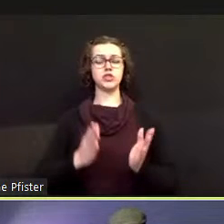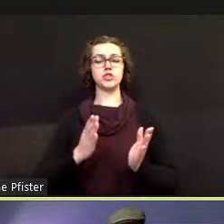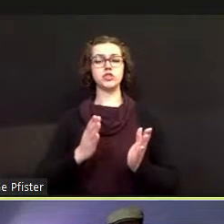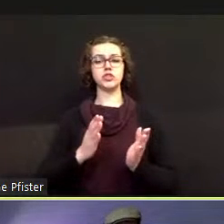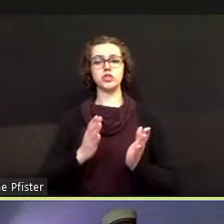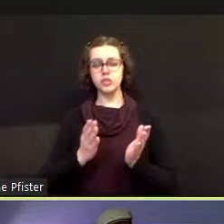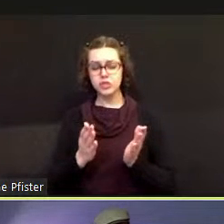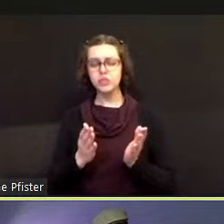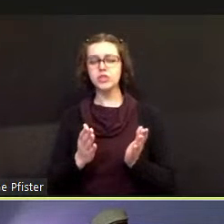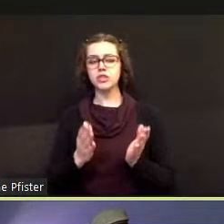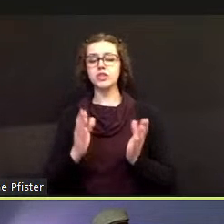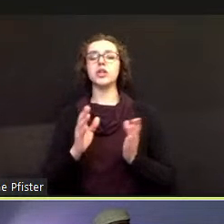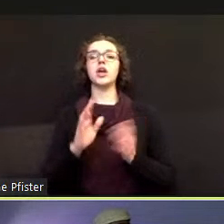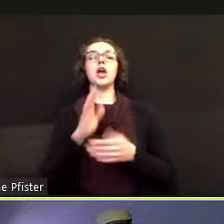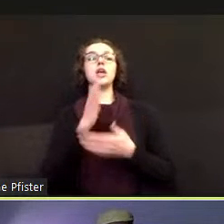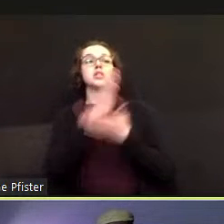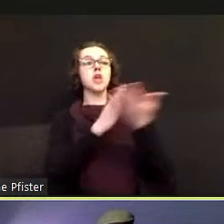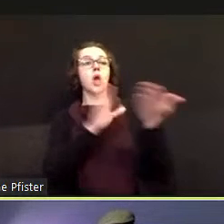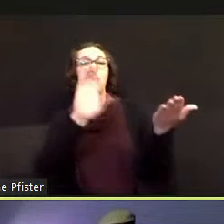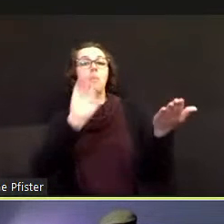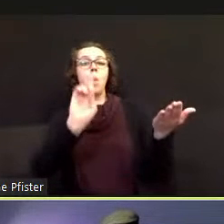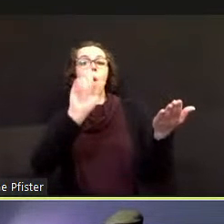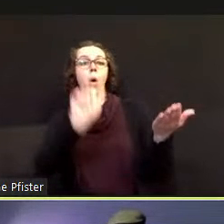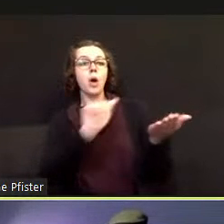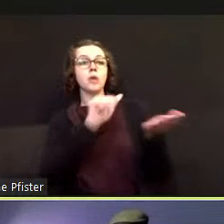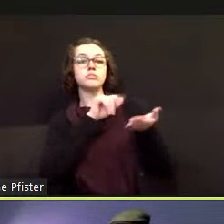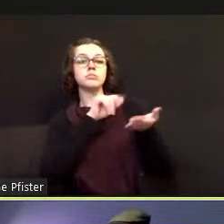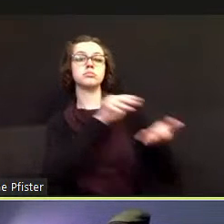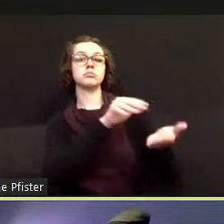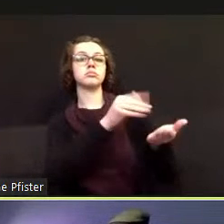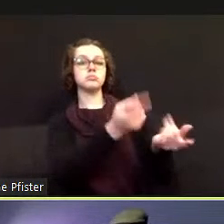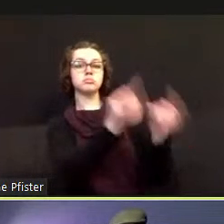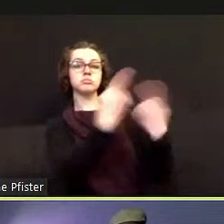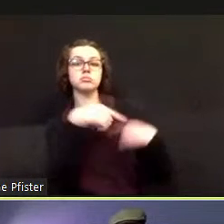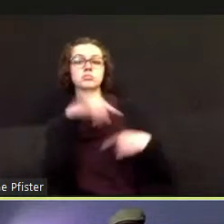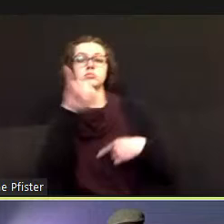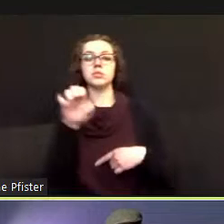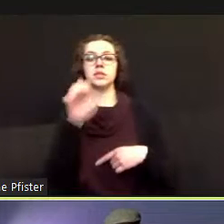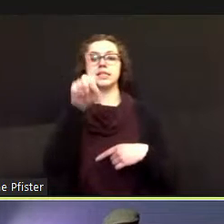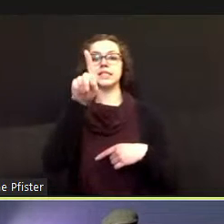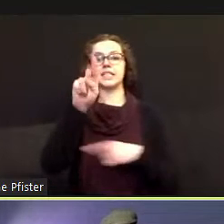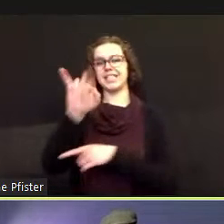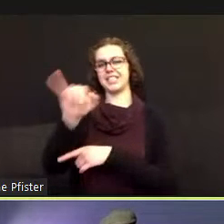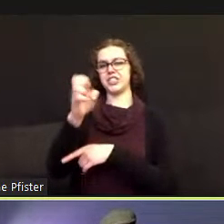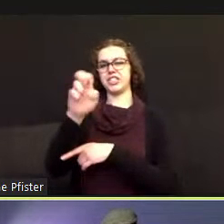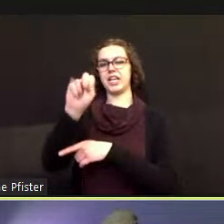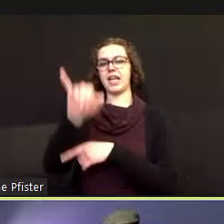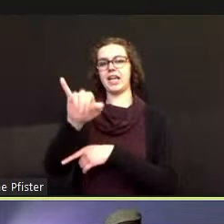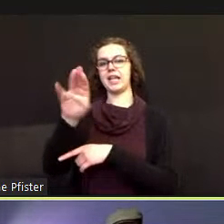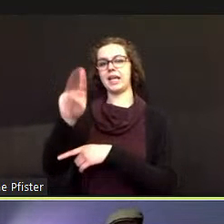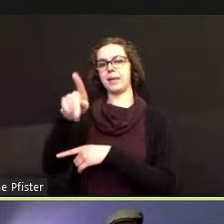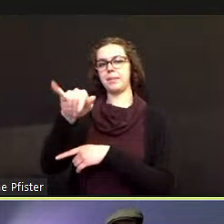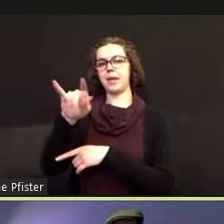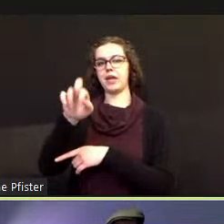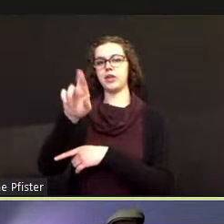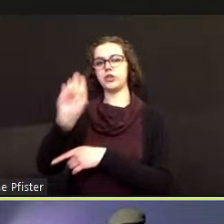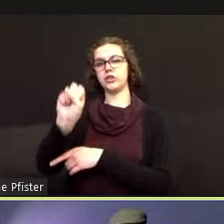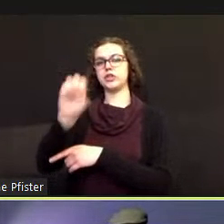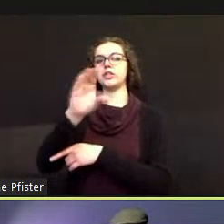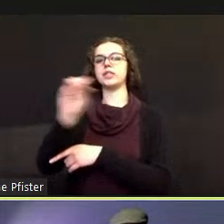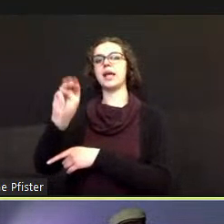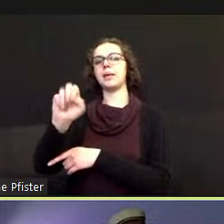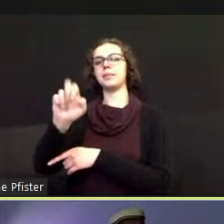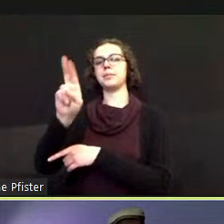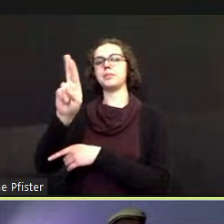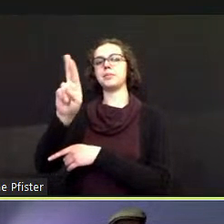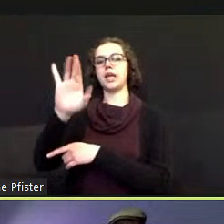CODA scholars working with us, Jenny Pyers and Erika along the way. But we've had very limited opportunity